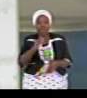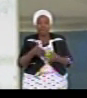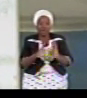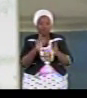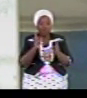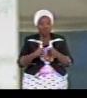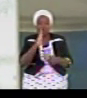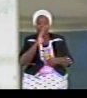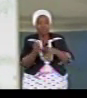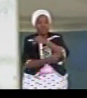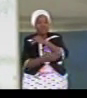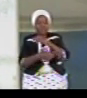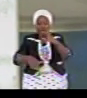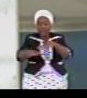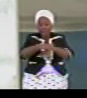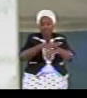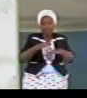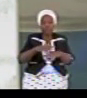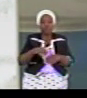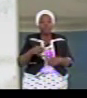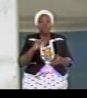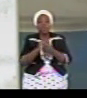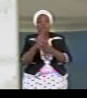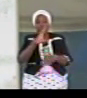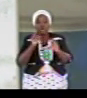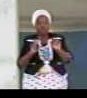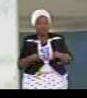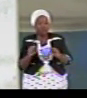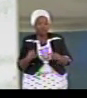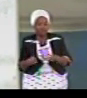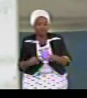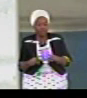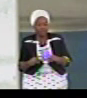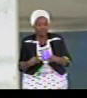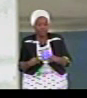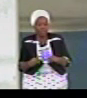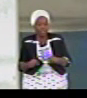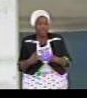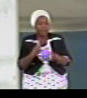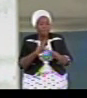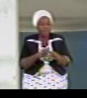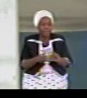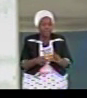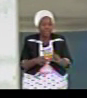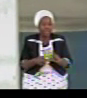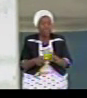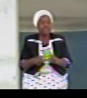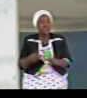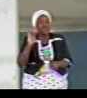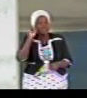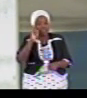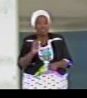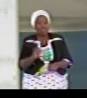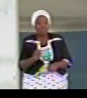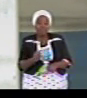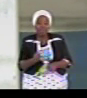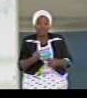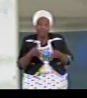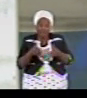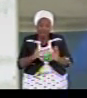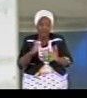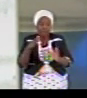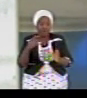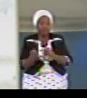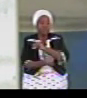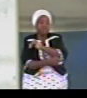be tempted above that you are able, but will with the temptation